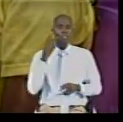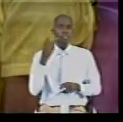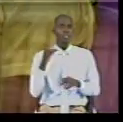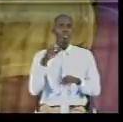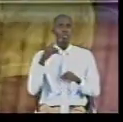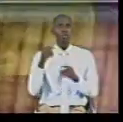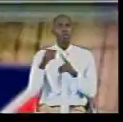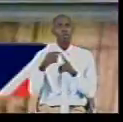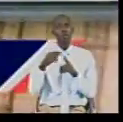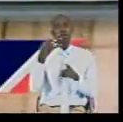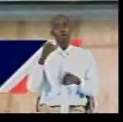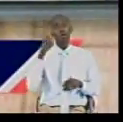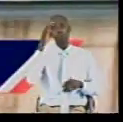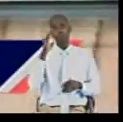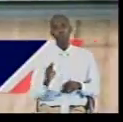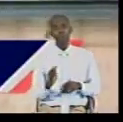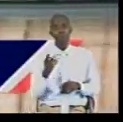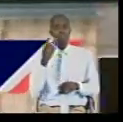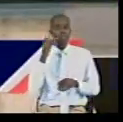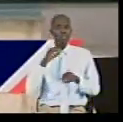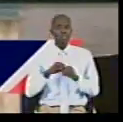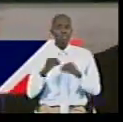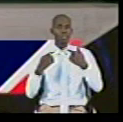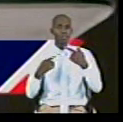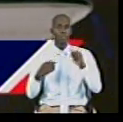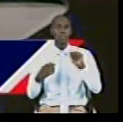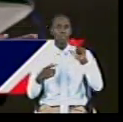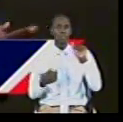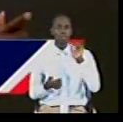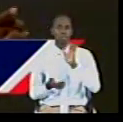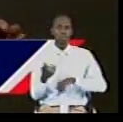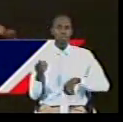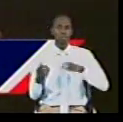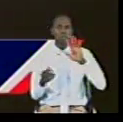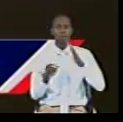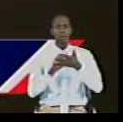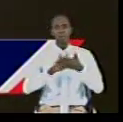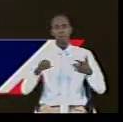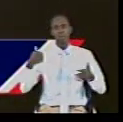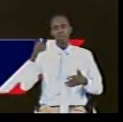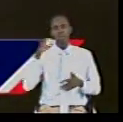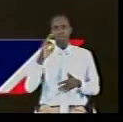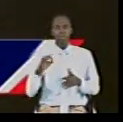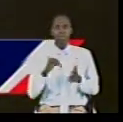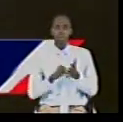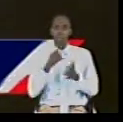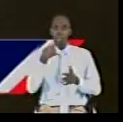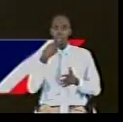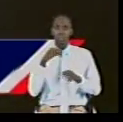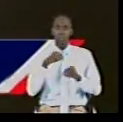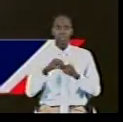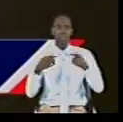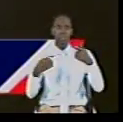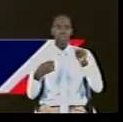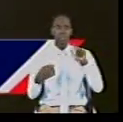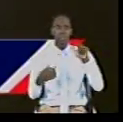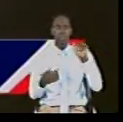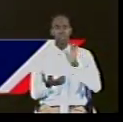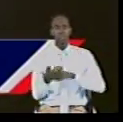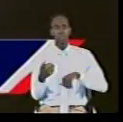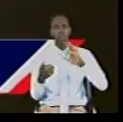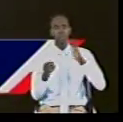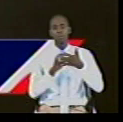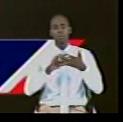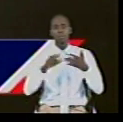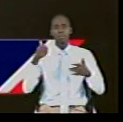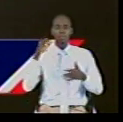and we're looking at Galatians chapter 5 from verse 19. It says in verse 19, now the works of the flesh are